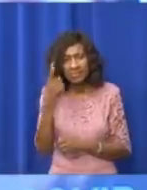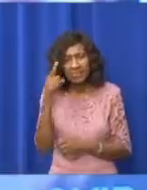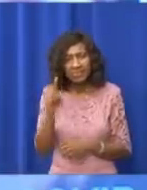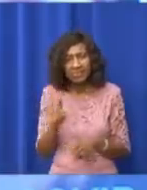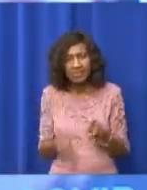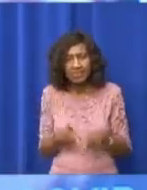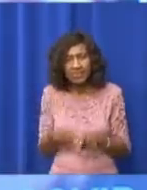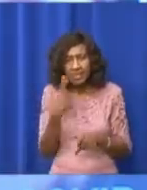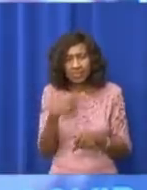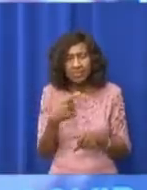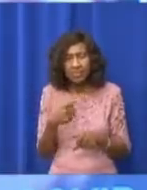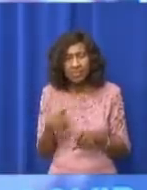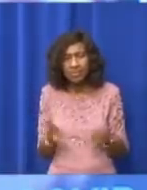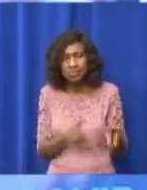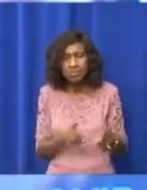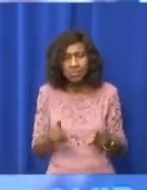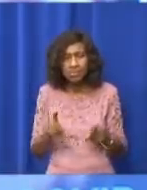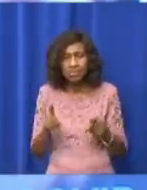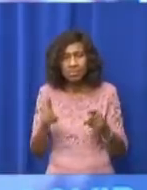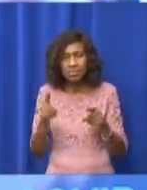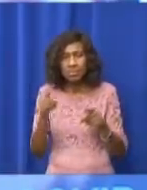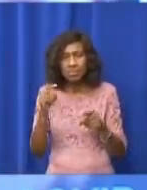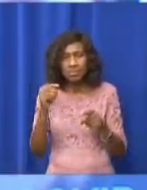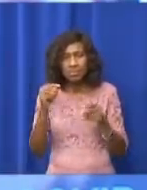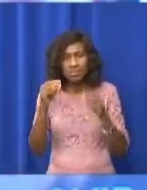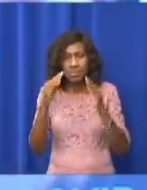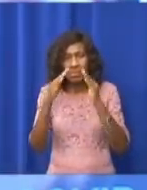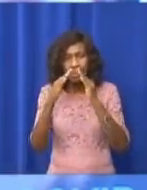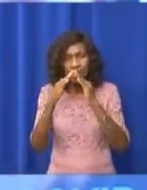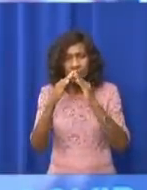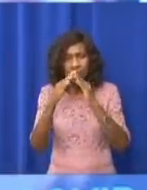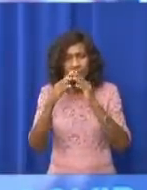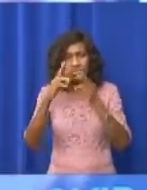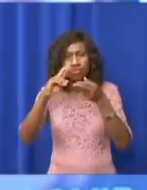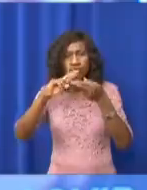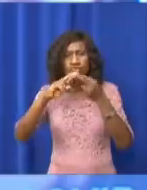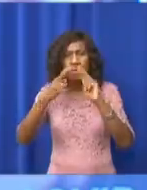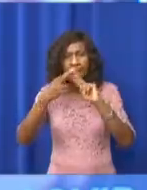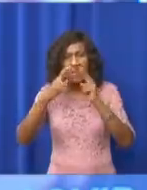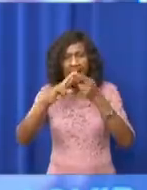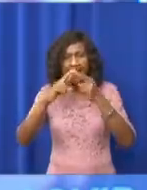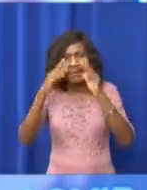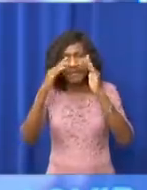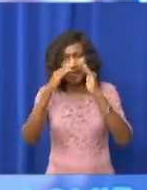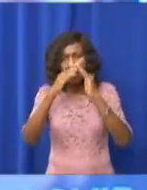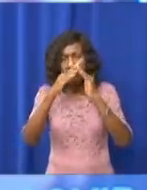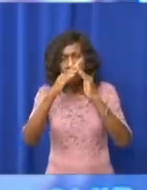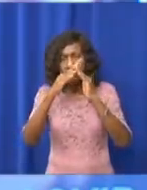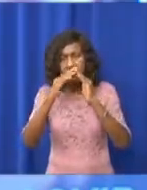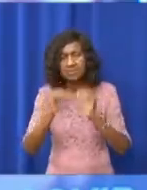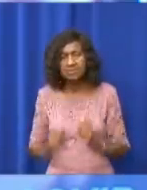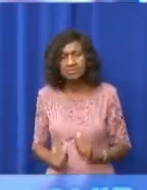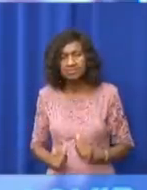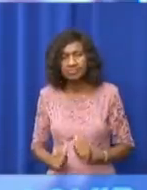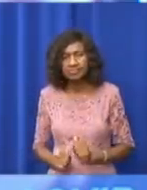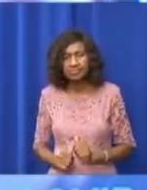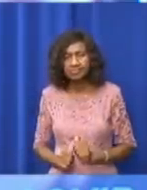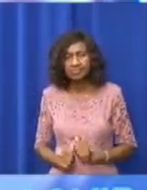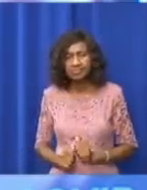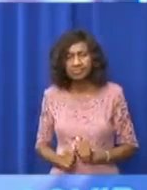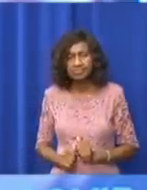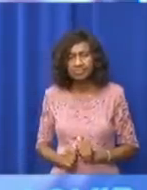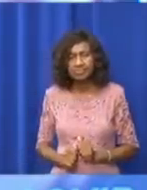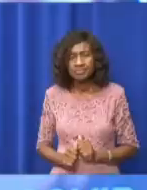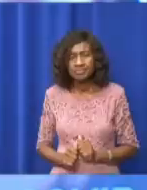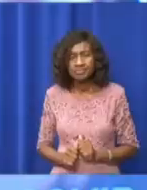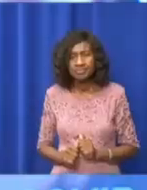repairs, persons who conduct home repairs? I believe that you had mentioned that those